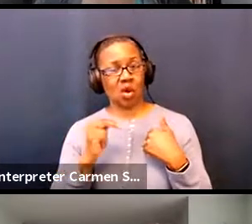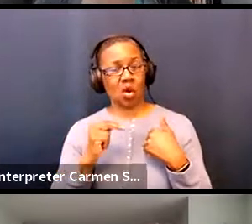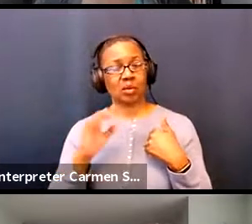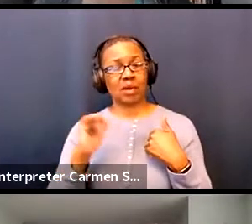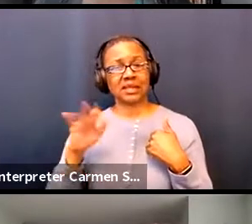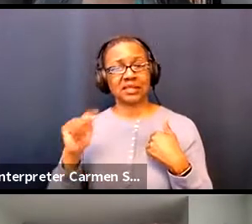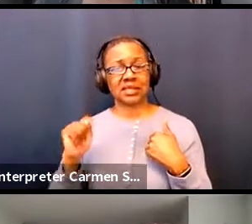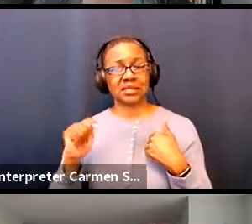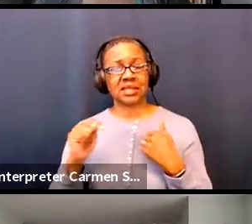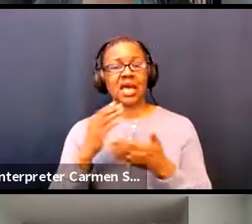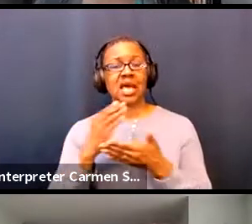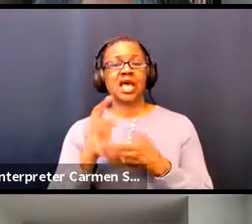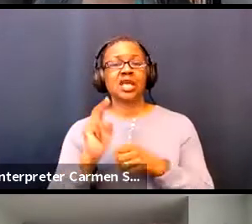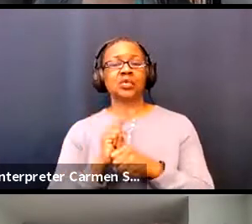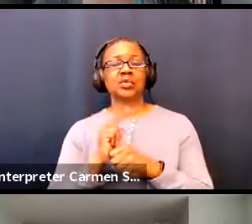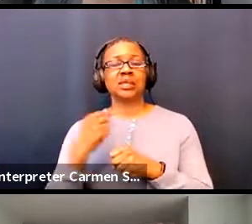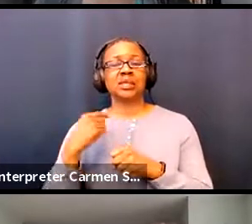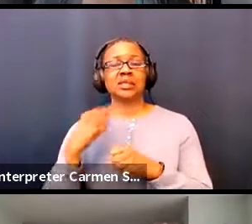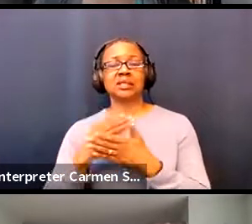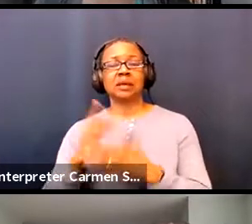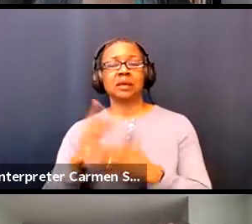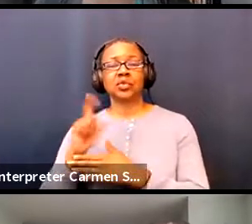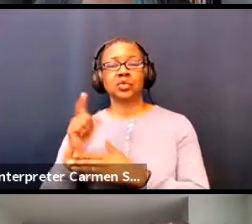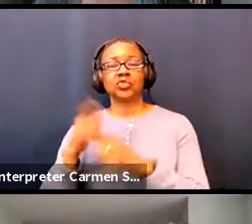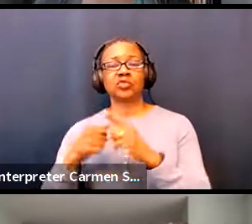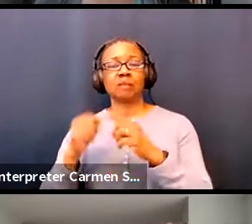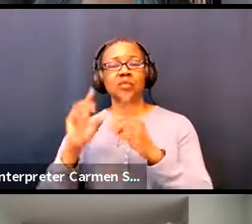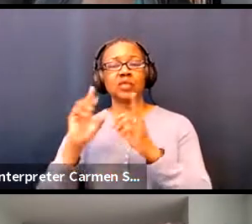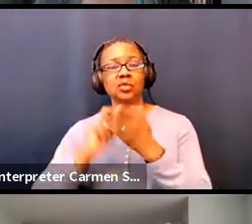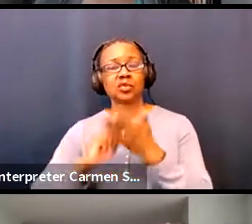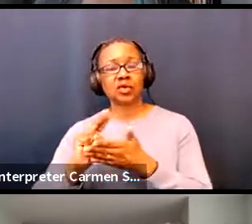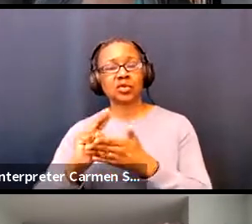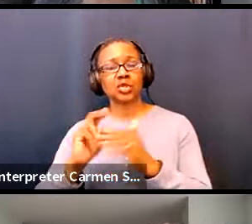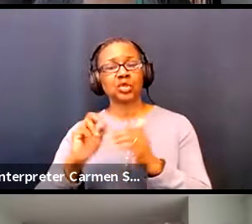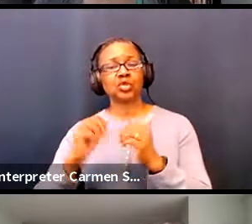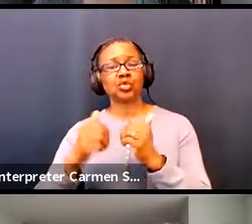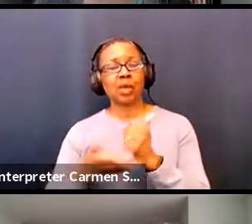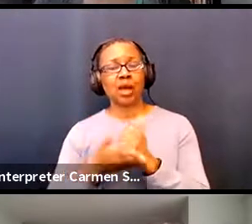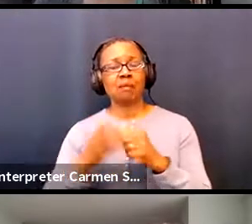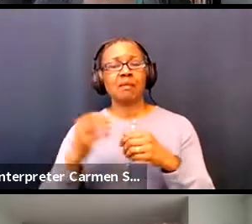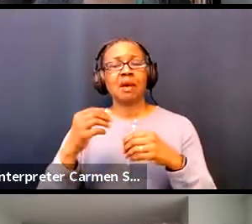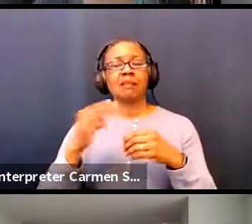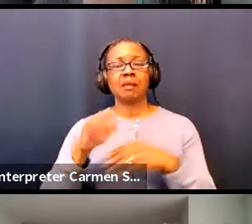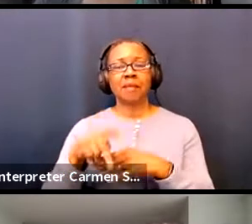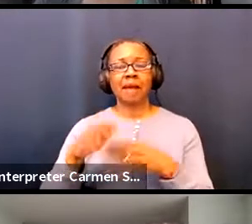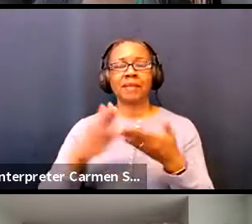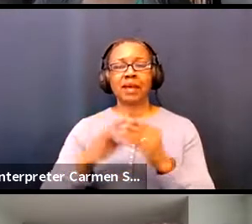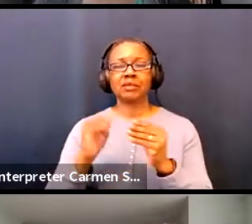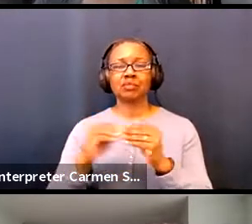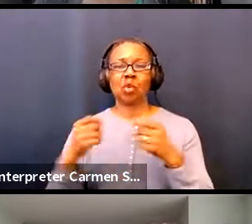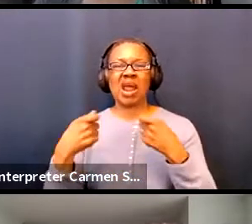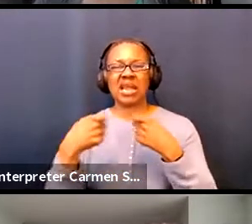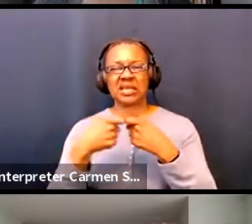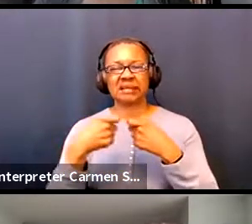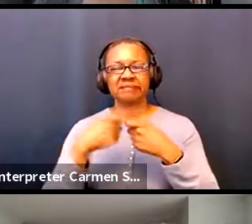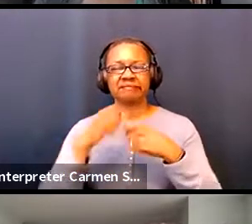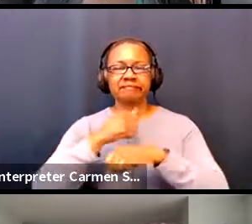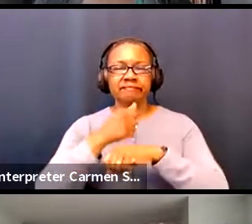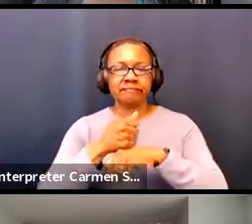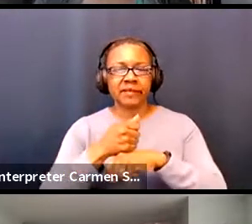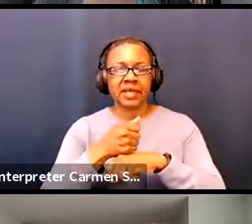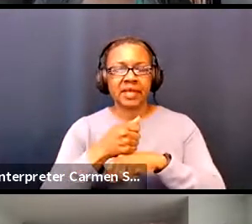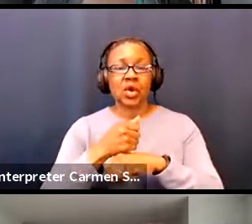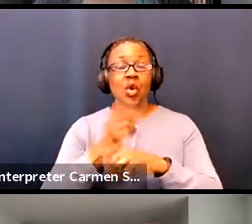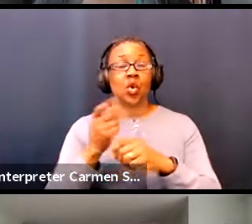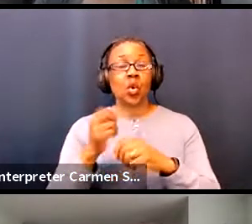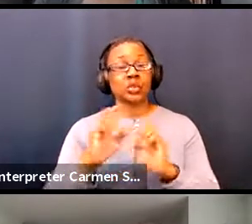from the university to help them digitize those maps or whatever it may be. Now it's becoming easier and easier to do it